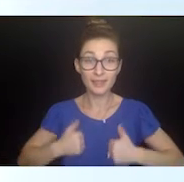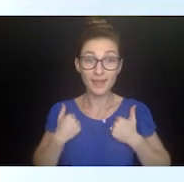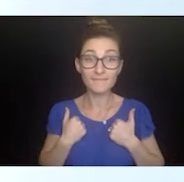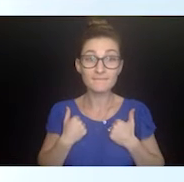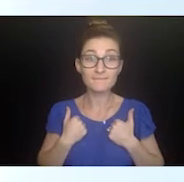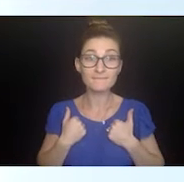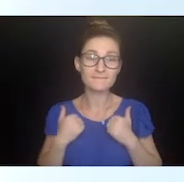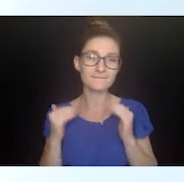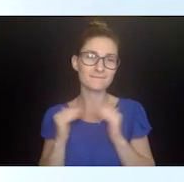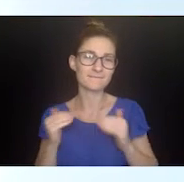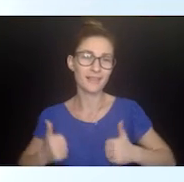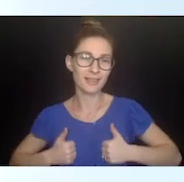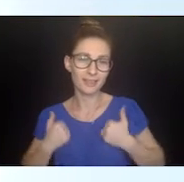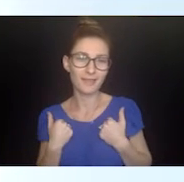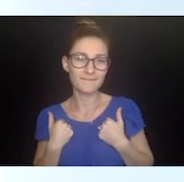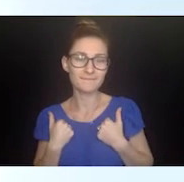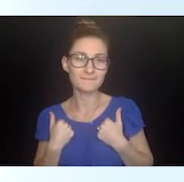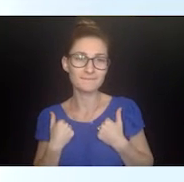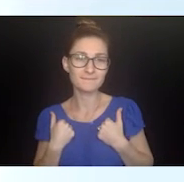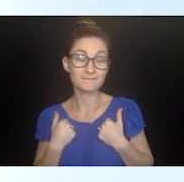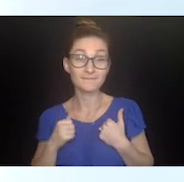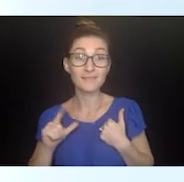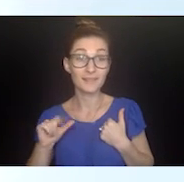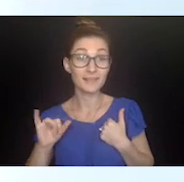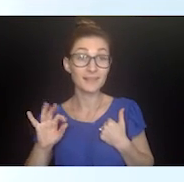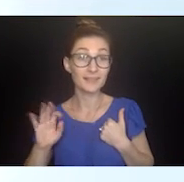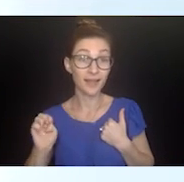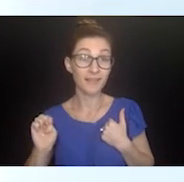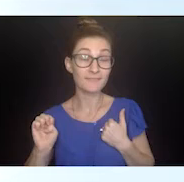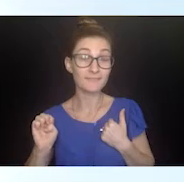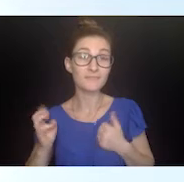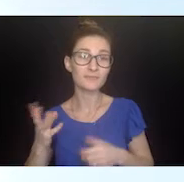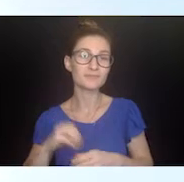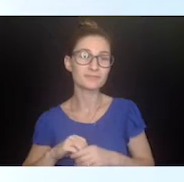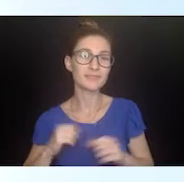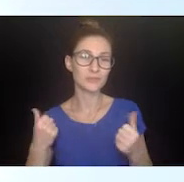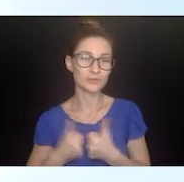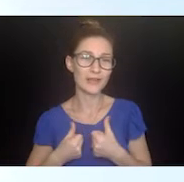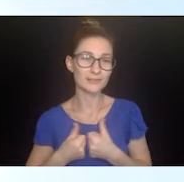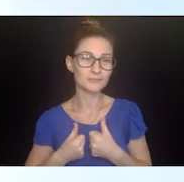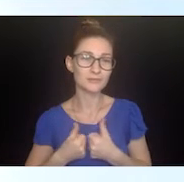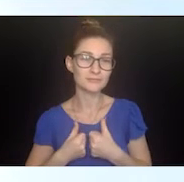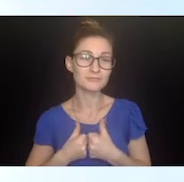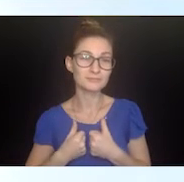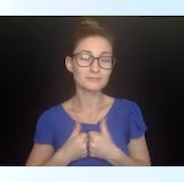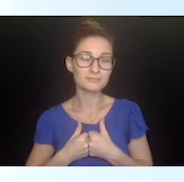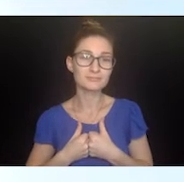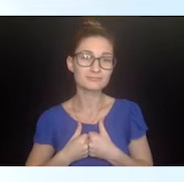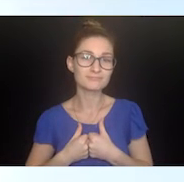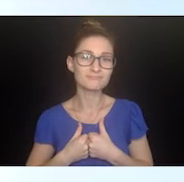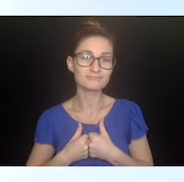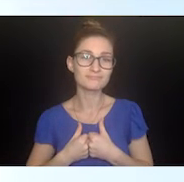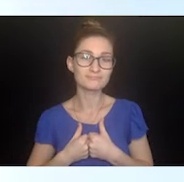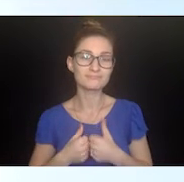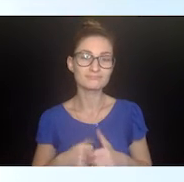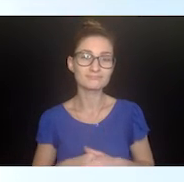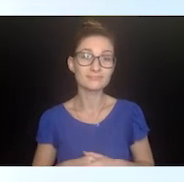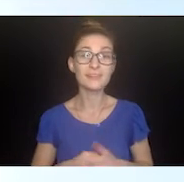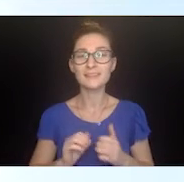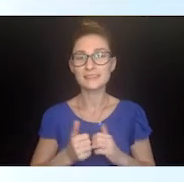life is life and challenges come your way. It's how we choose to respond to them.